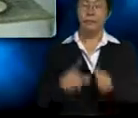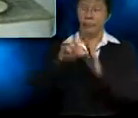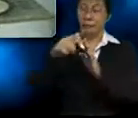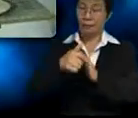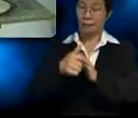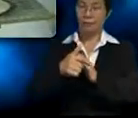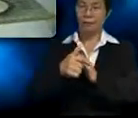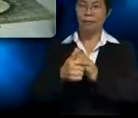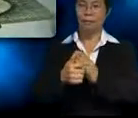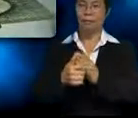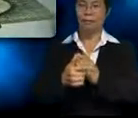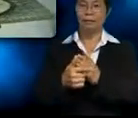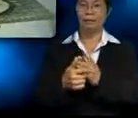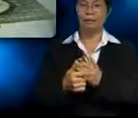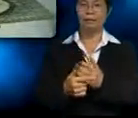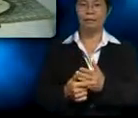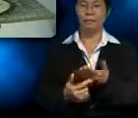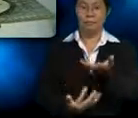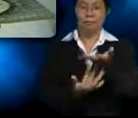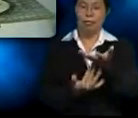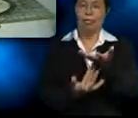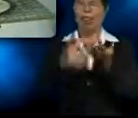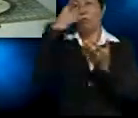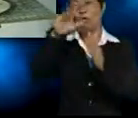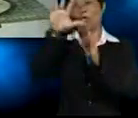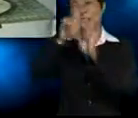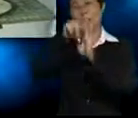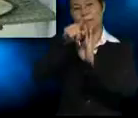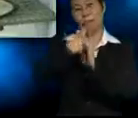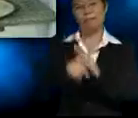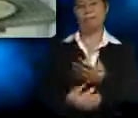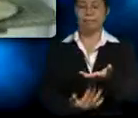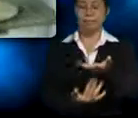Then, boil the filtrate for 5 minutes.